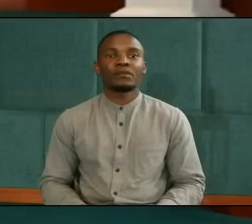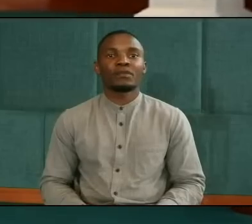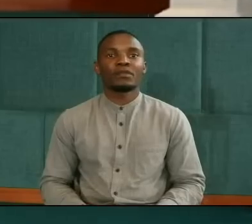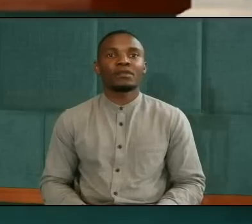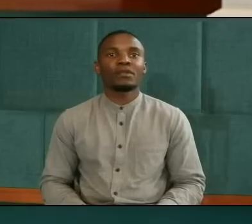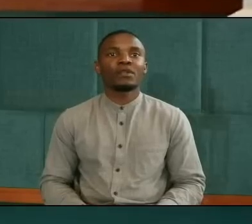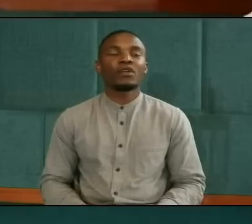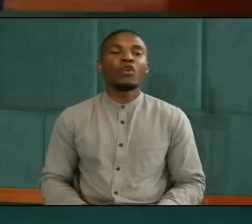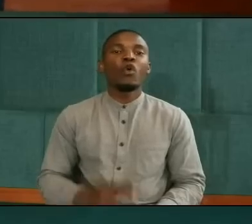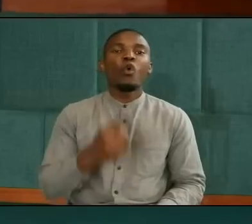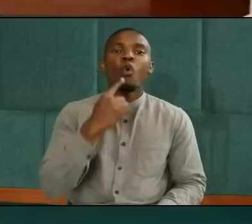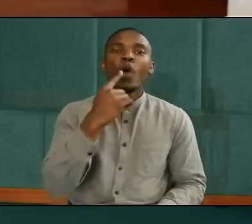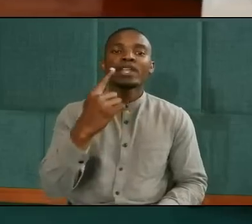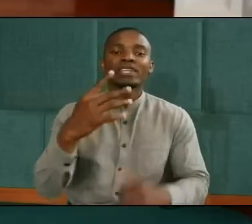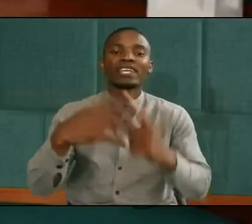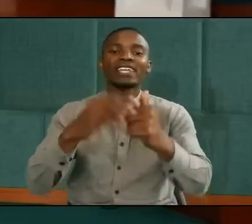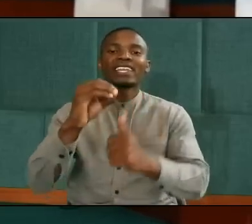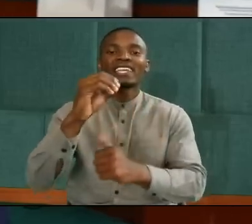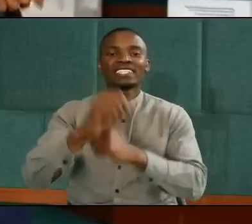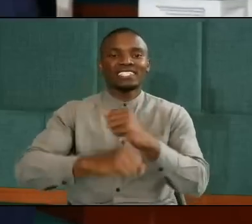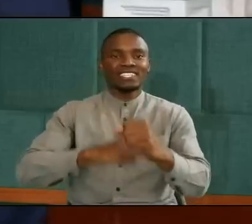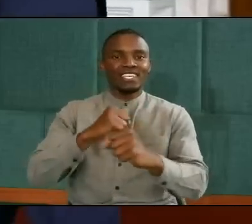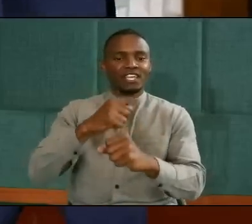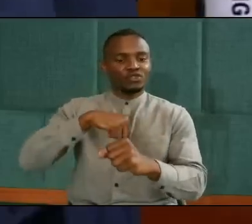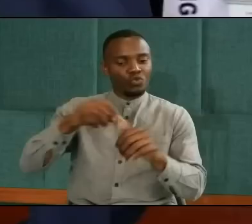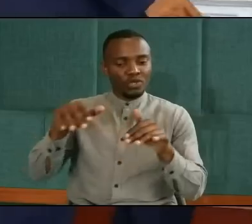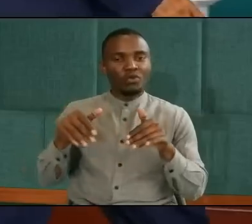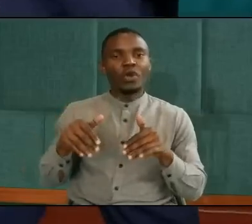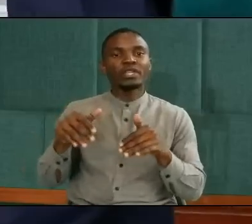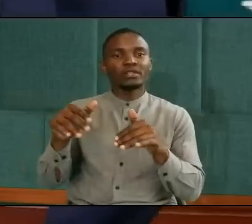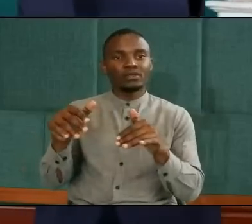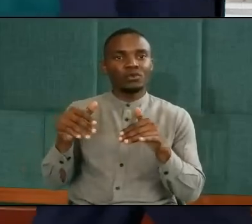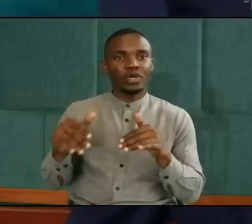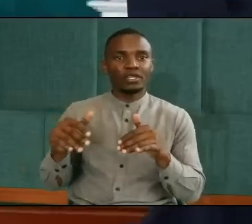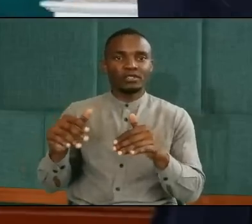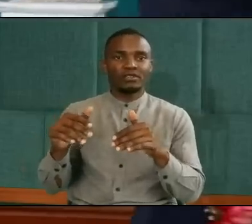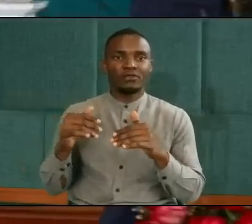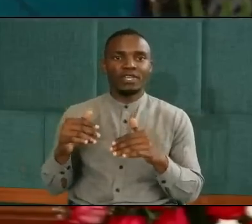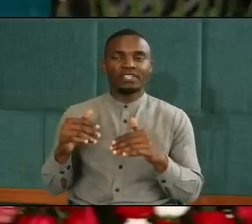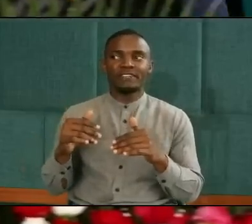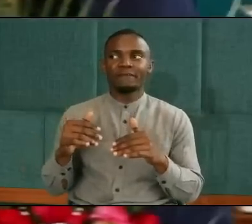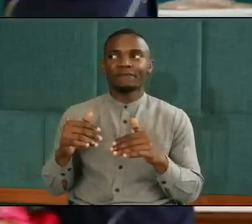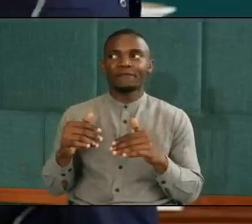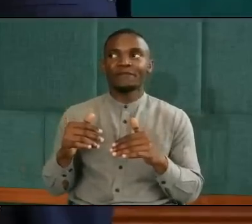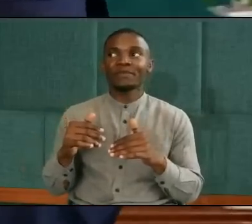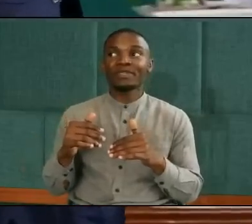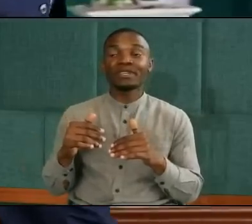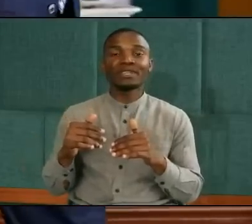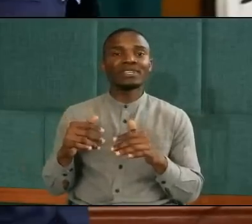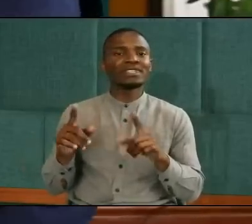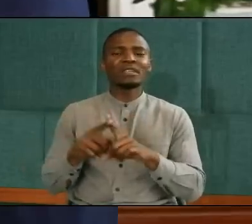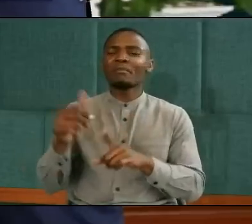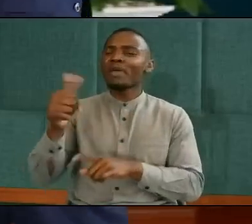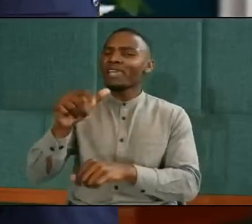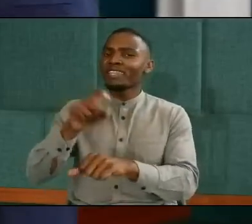190 years we are in the pause, waiting. And